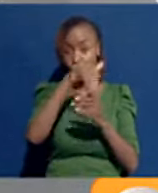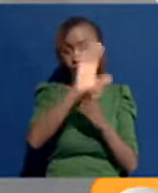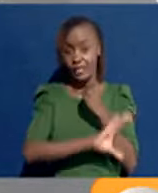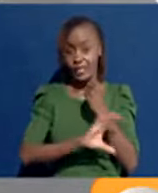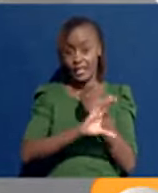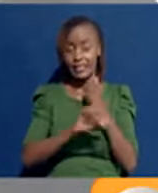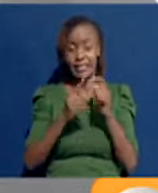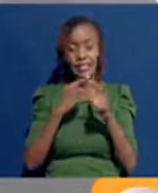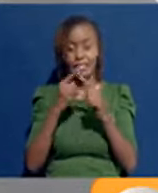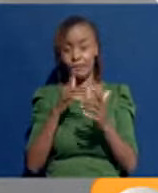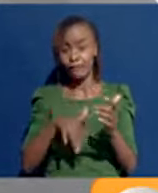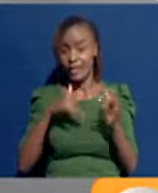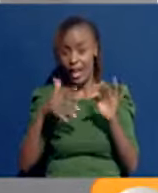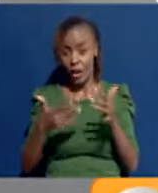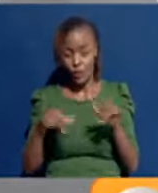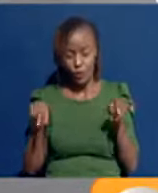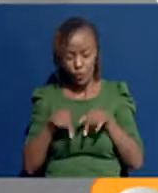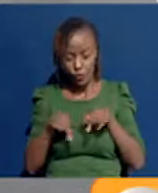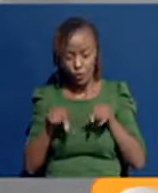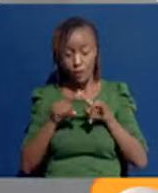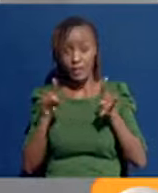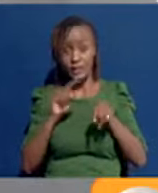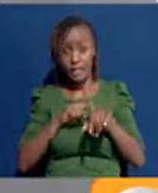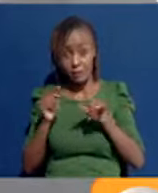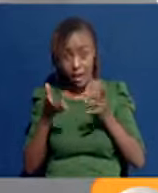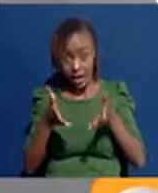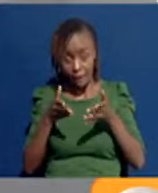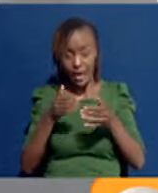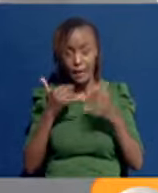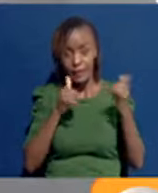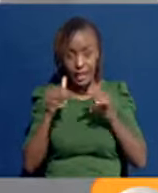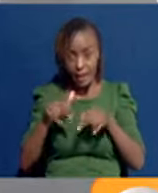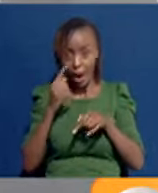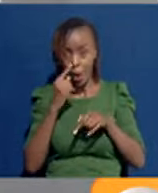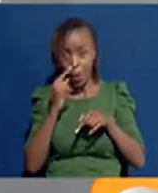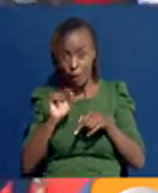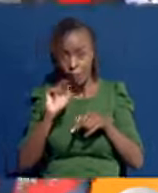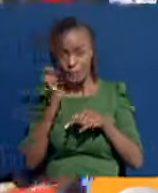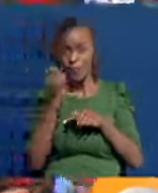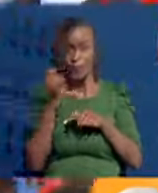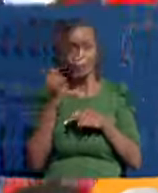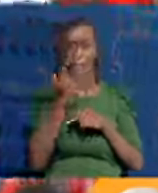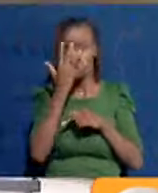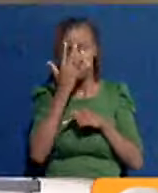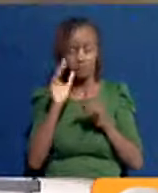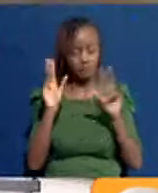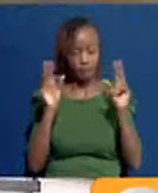away venye ukua, but tulisema tukifika Kenya, tuweze aibisha mafans wetu.